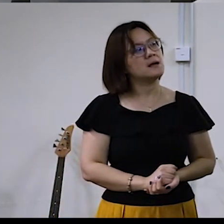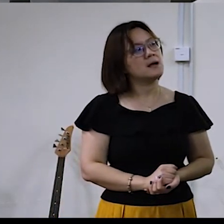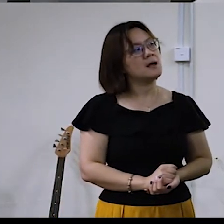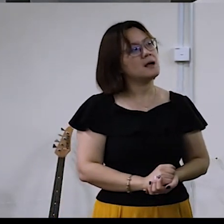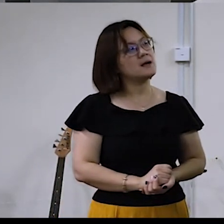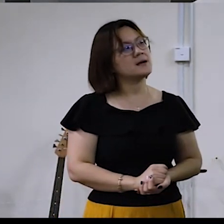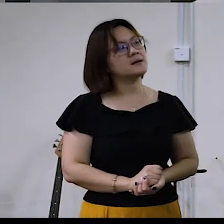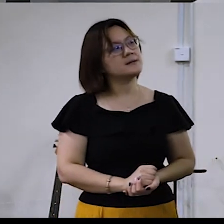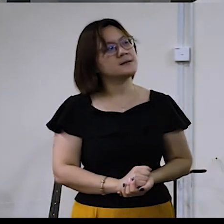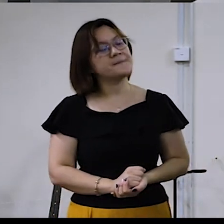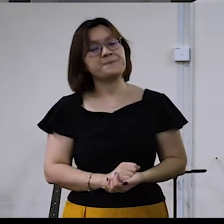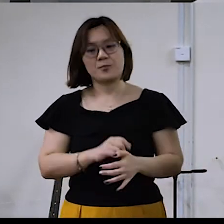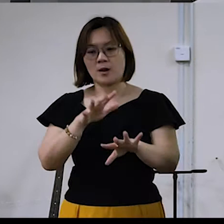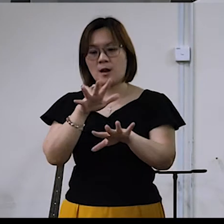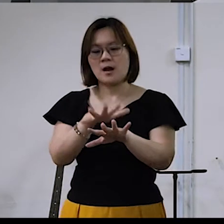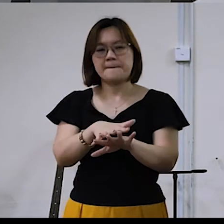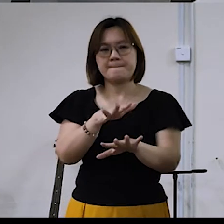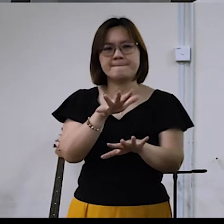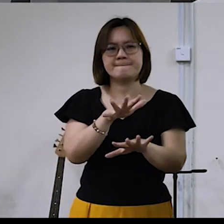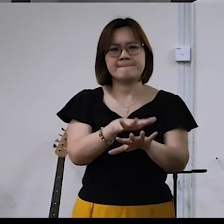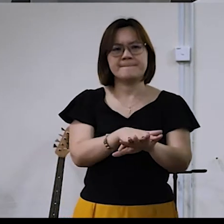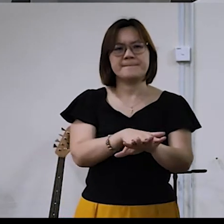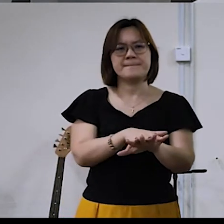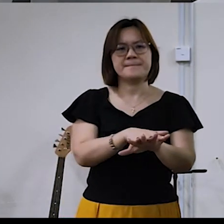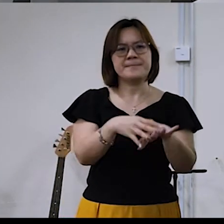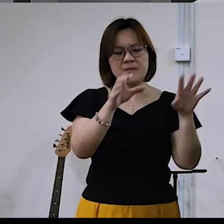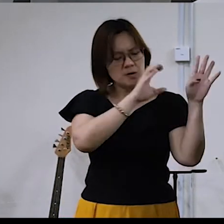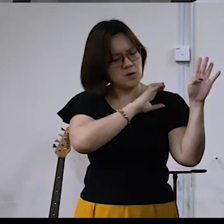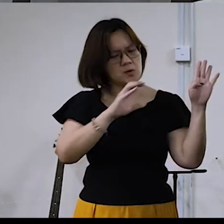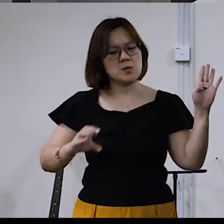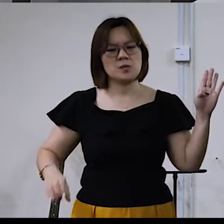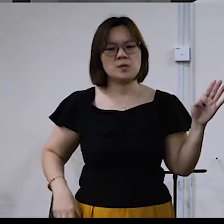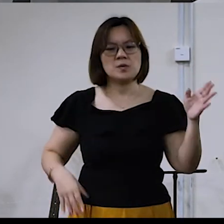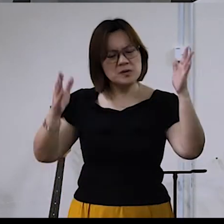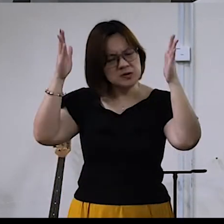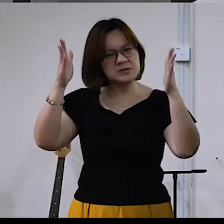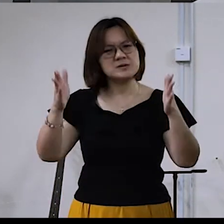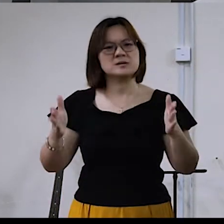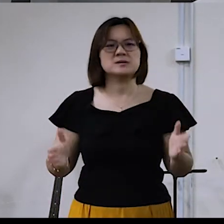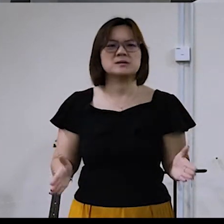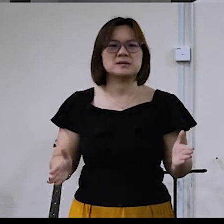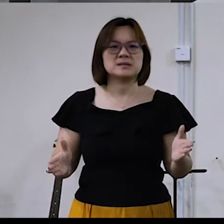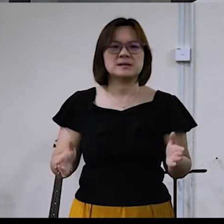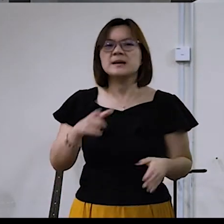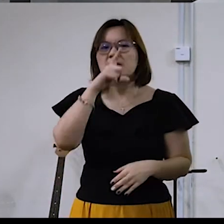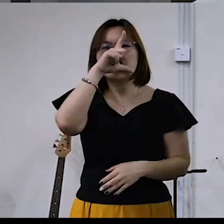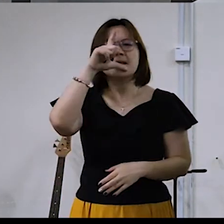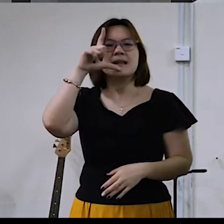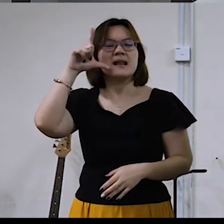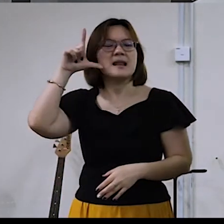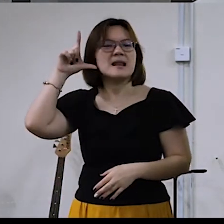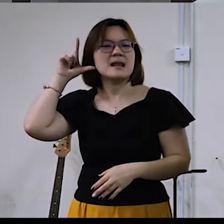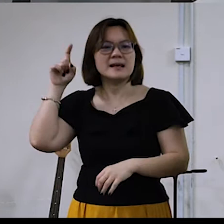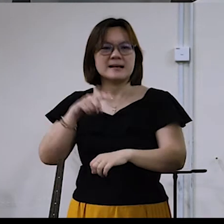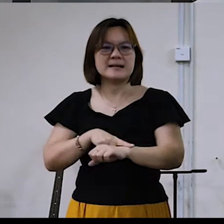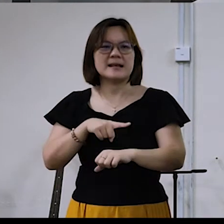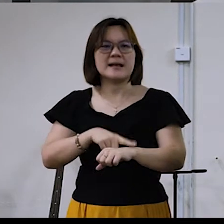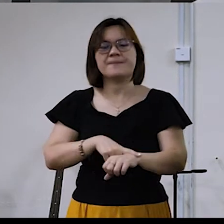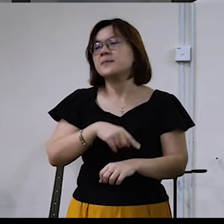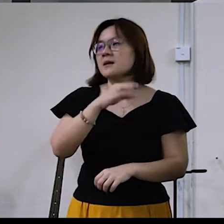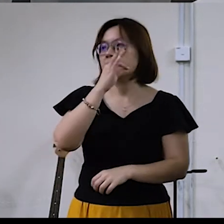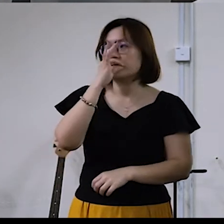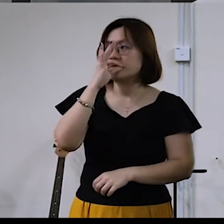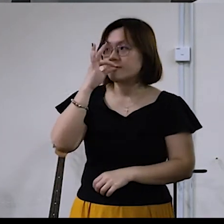on holidays. They say, this is time I need to be, you know, on my knees. I need to do some fasting. It's good to do